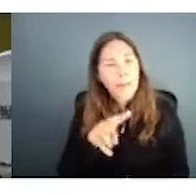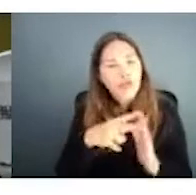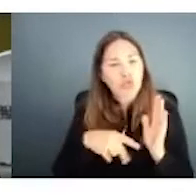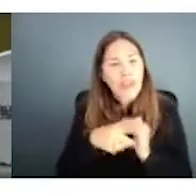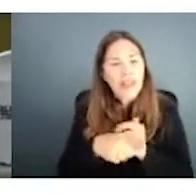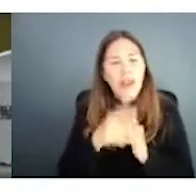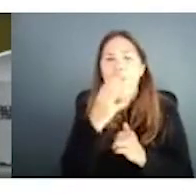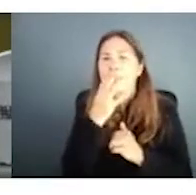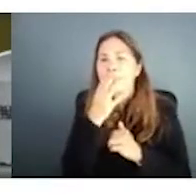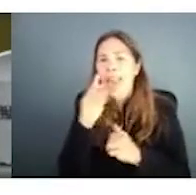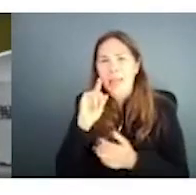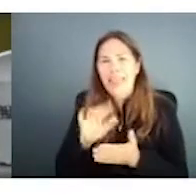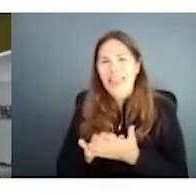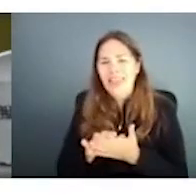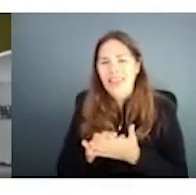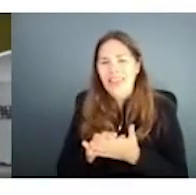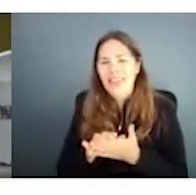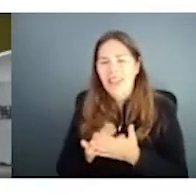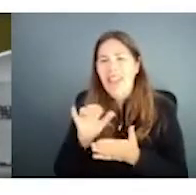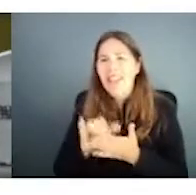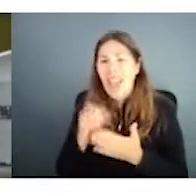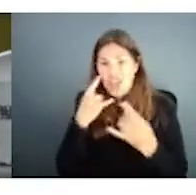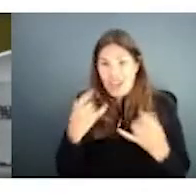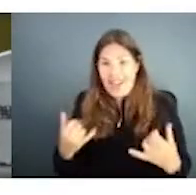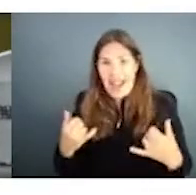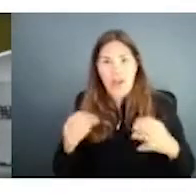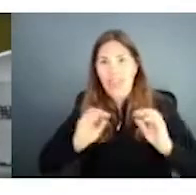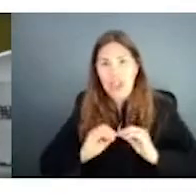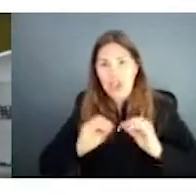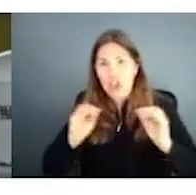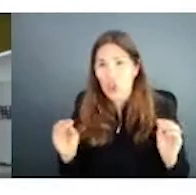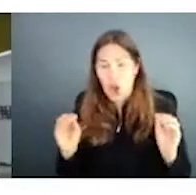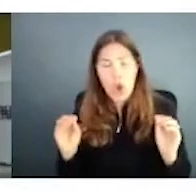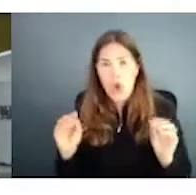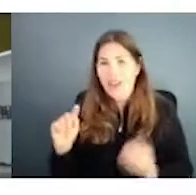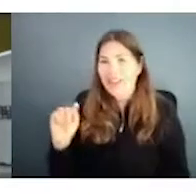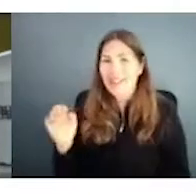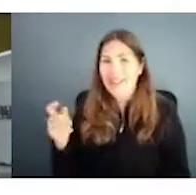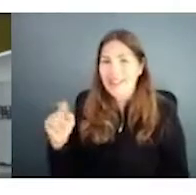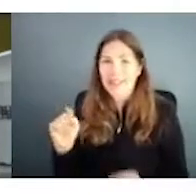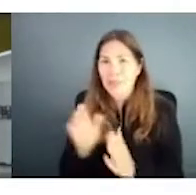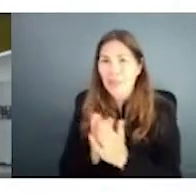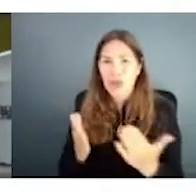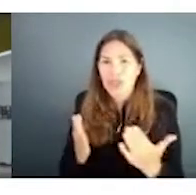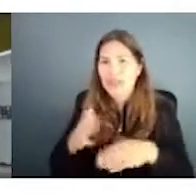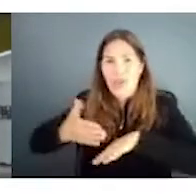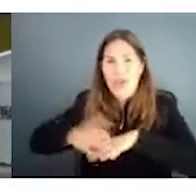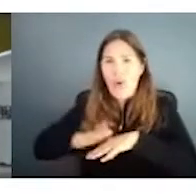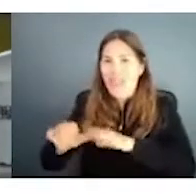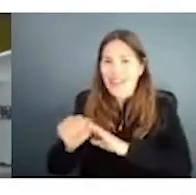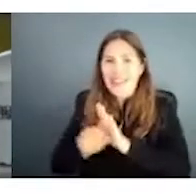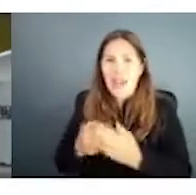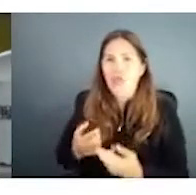I believe that currently there aren't any textbooks on the state